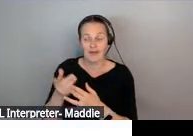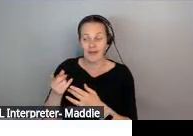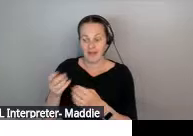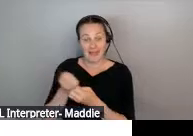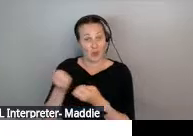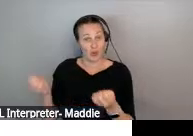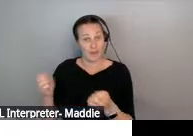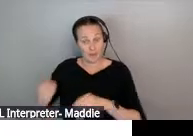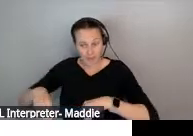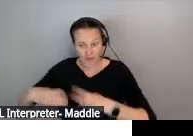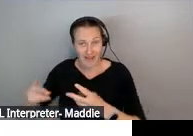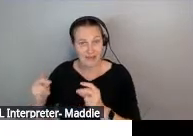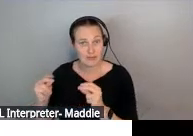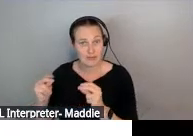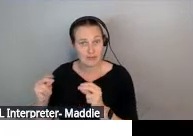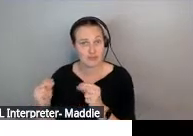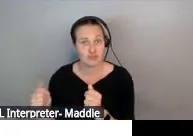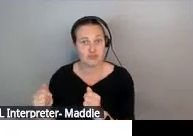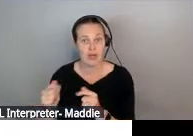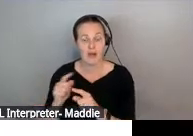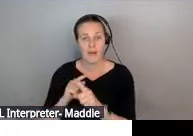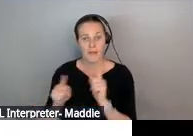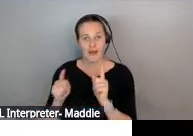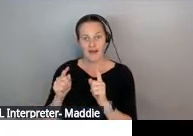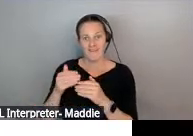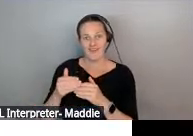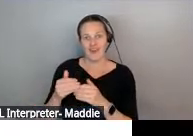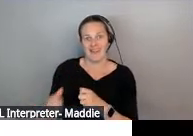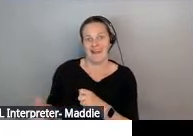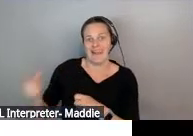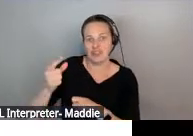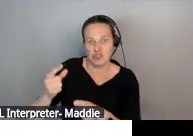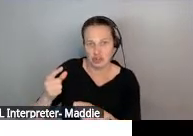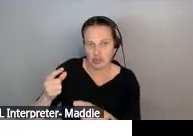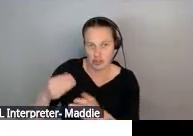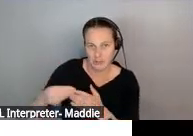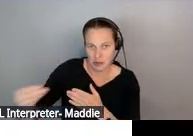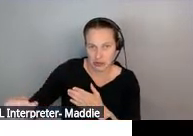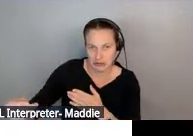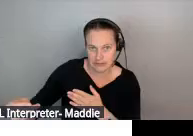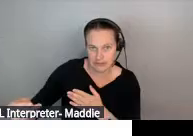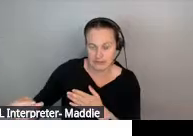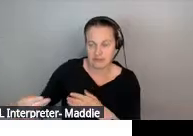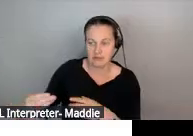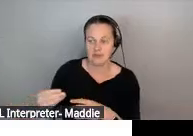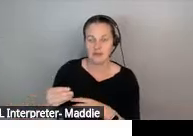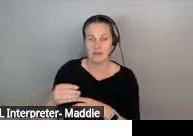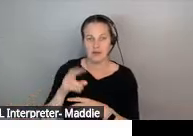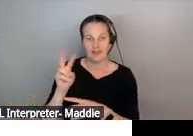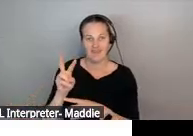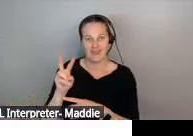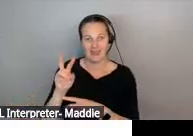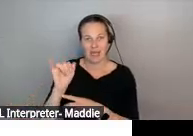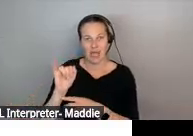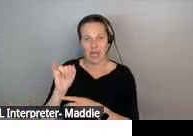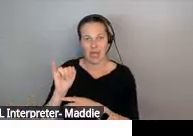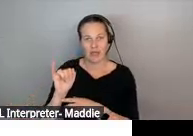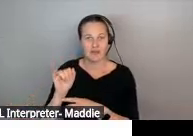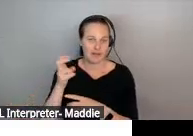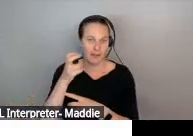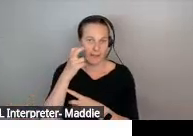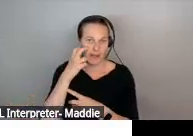away. But when they purchased for the next school year, the VI kids, the blind students, weren't thought